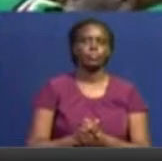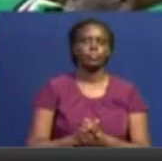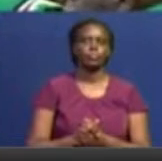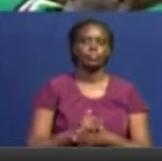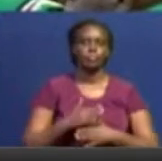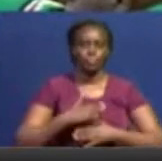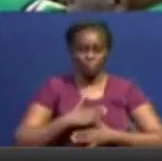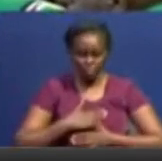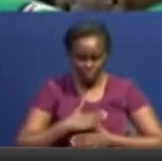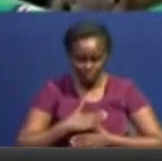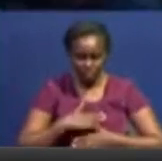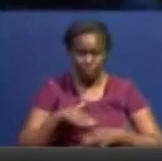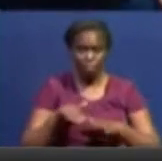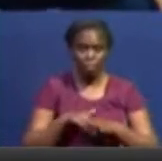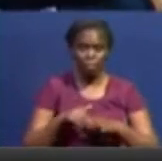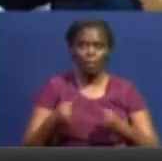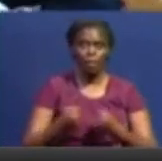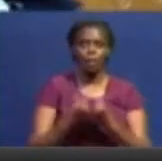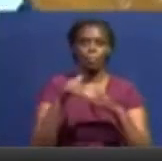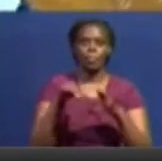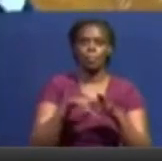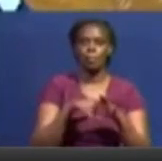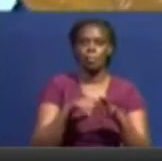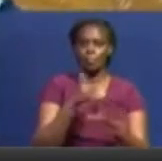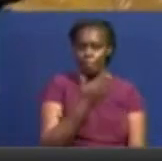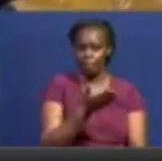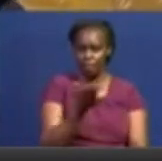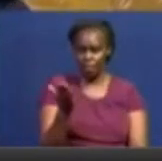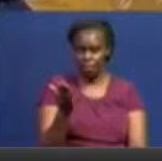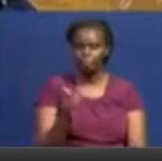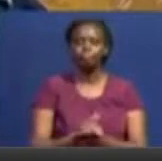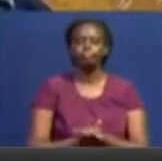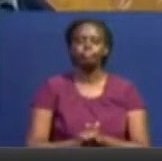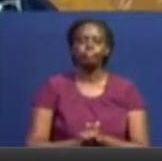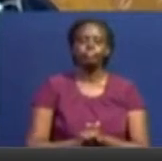Honorable members, is there any member? Yes. Yes.